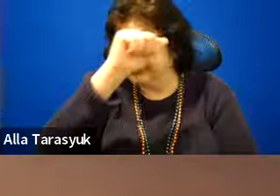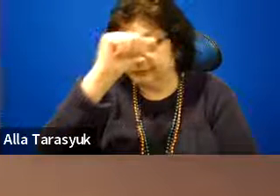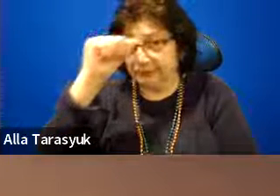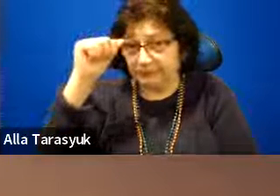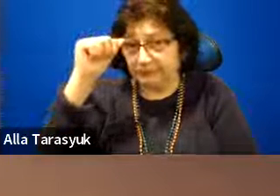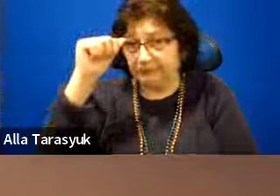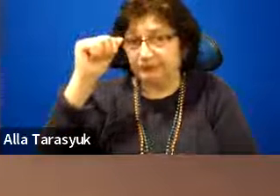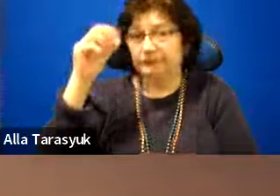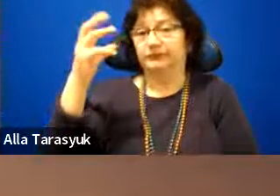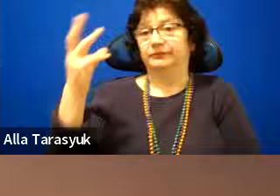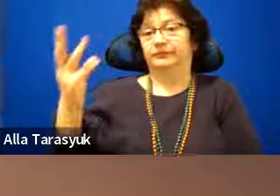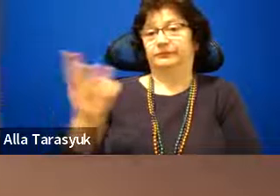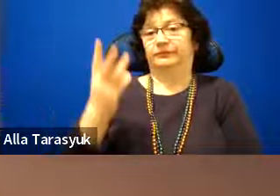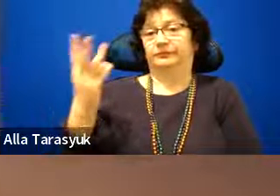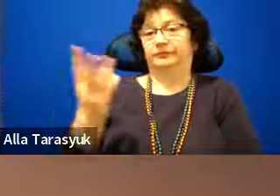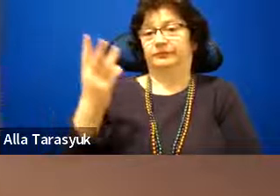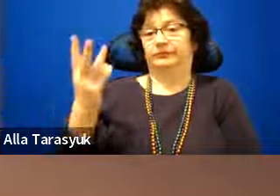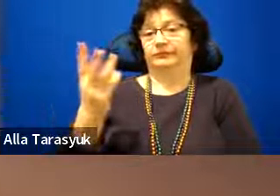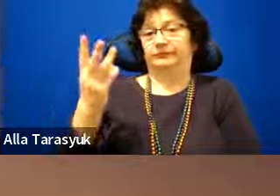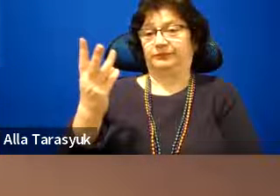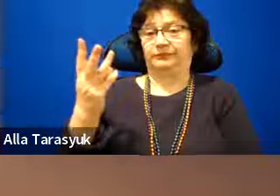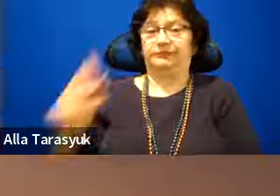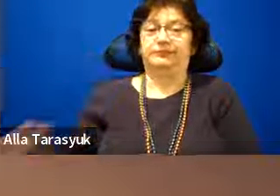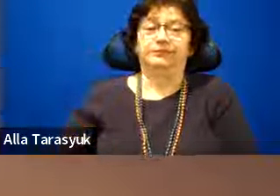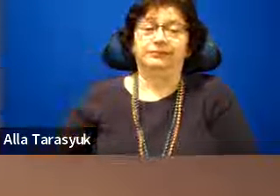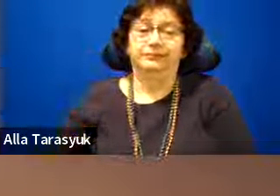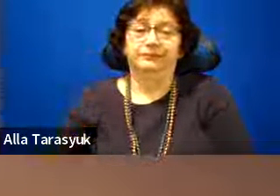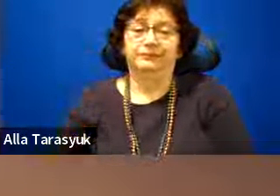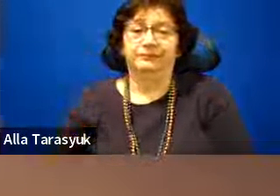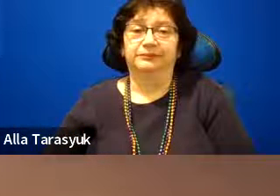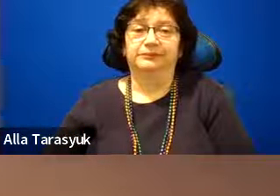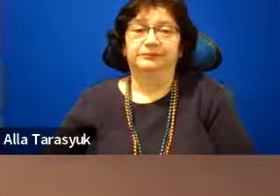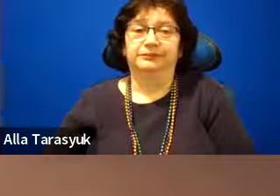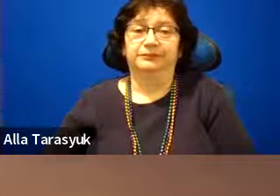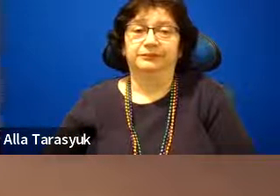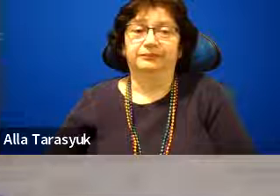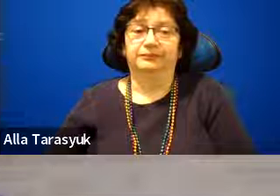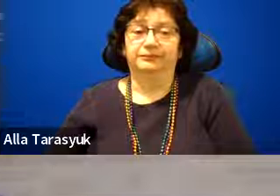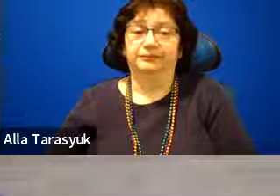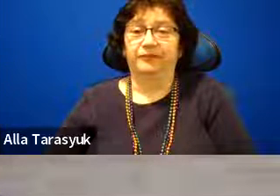and then with your thumb, you draw a cross on your forehead, Wednesday.